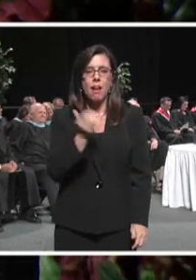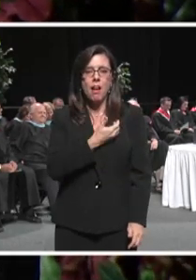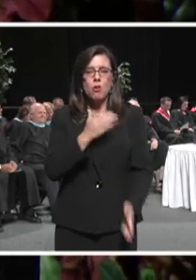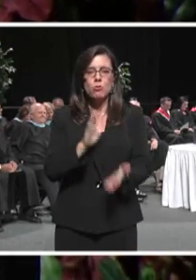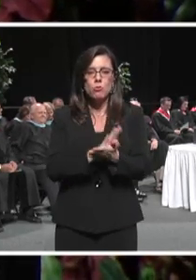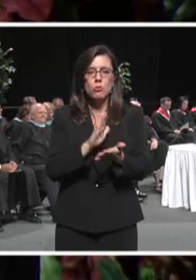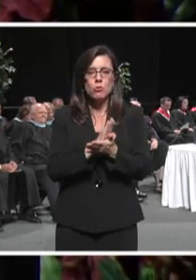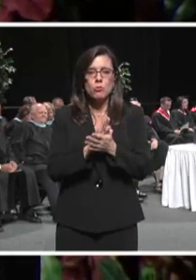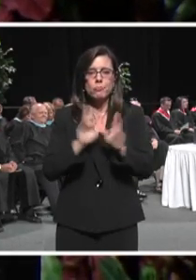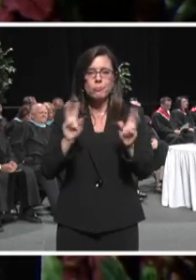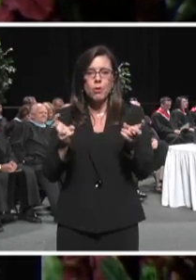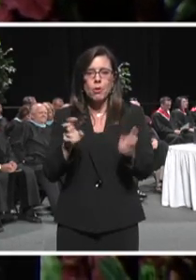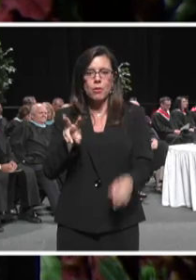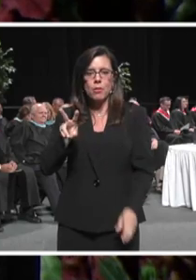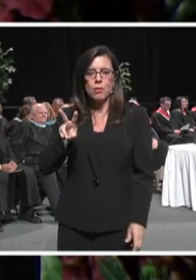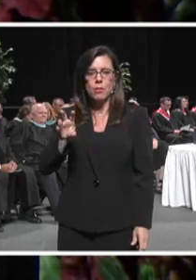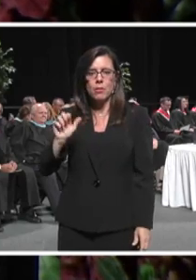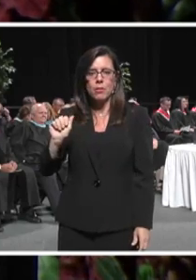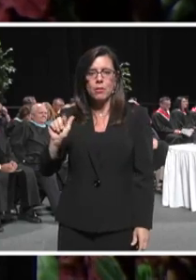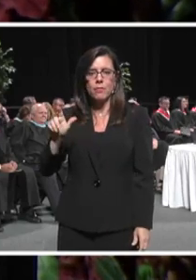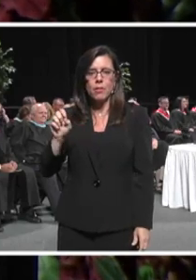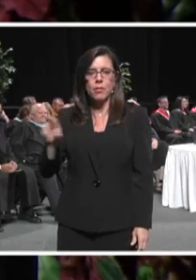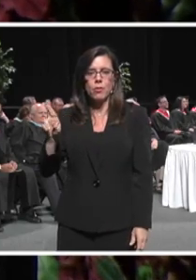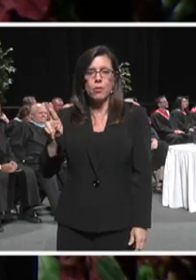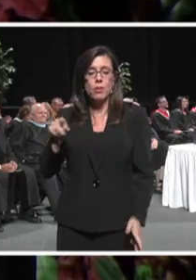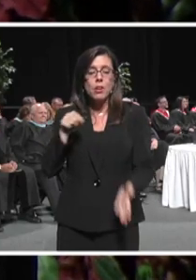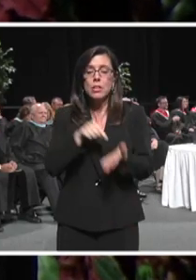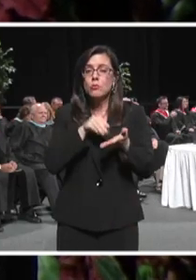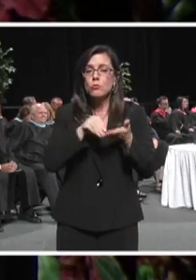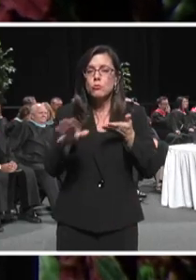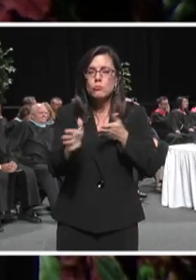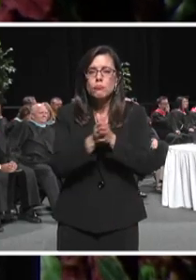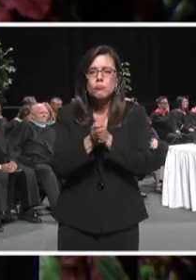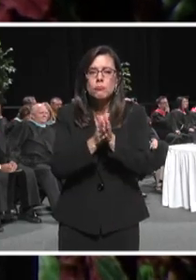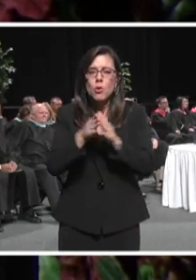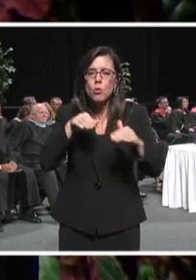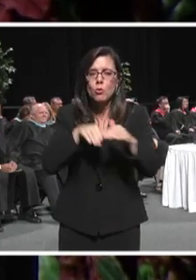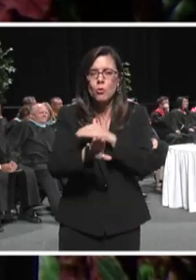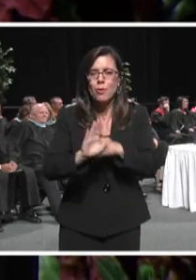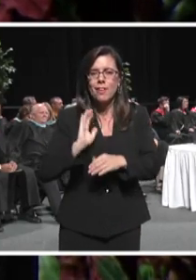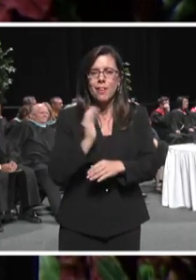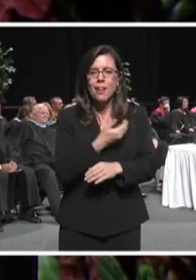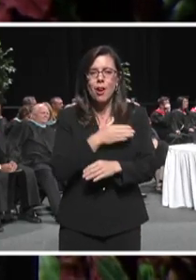motto, Valor. These students enthusiastically entered our